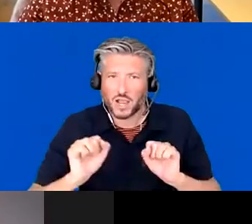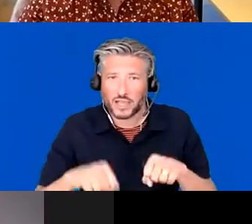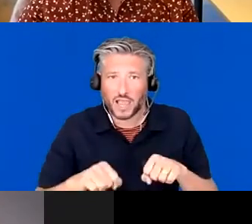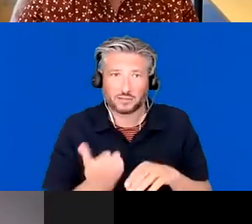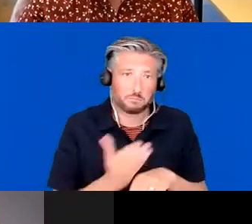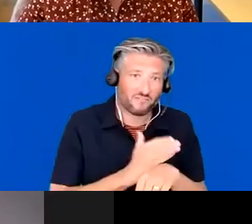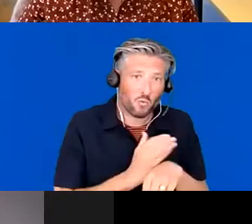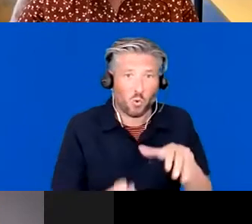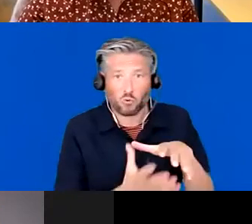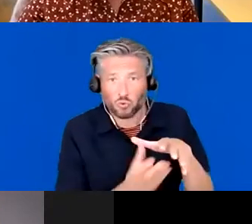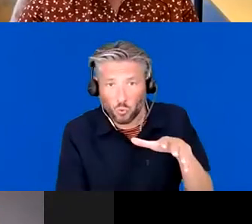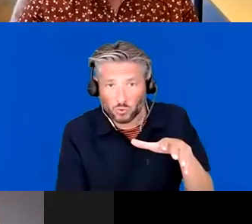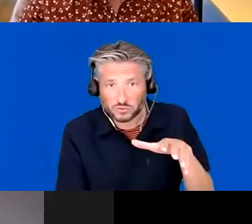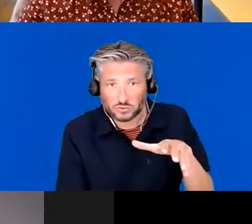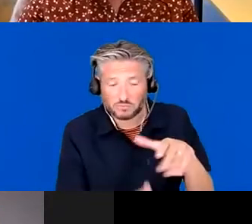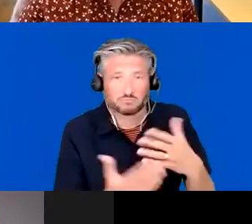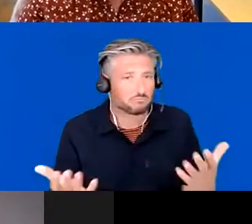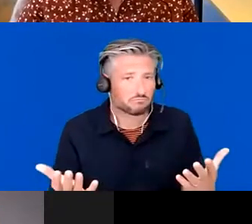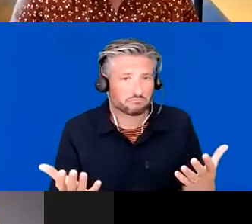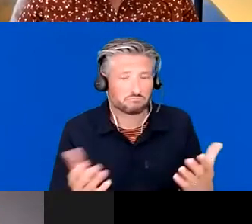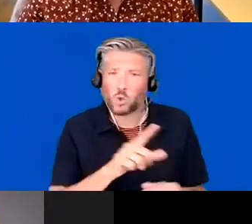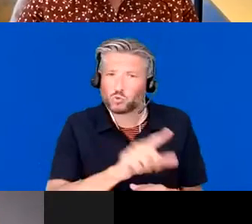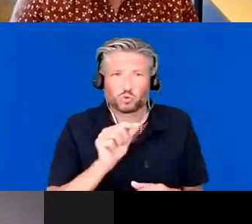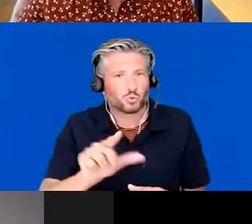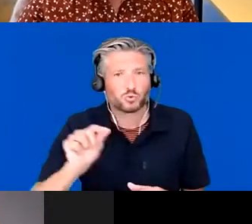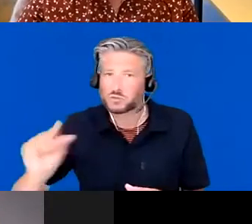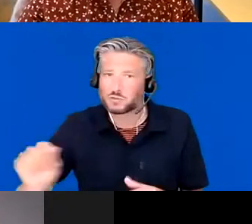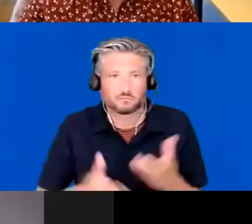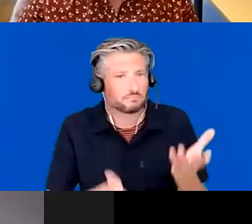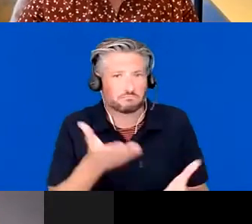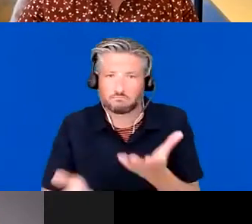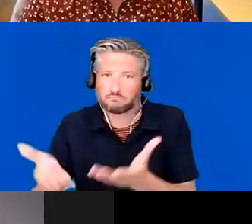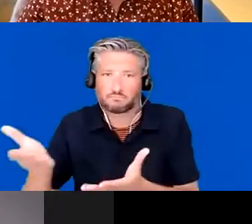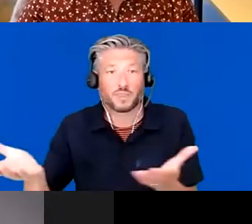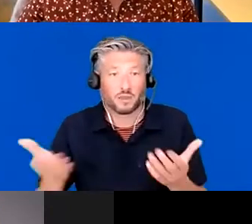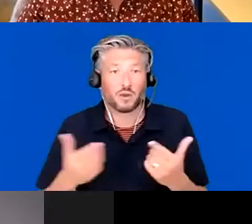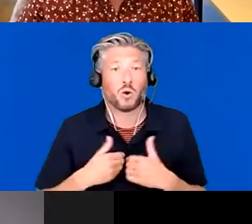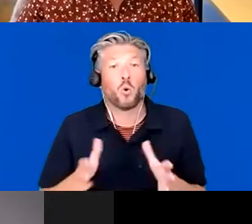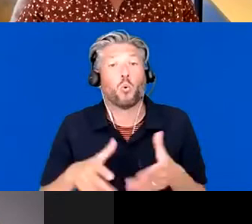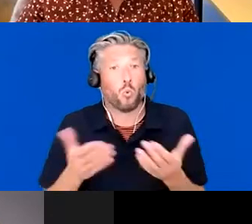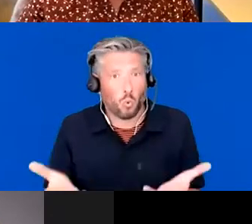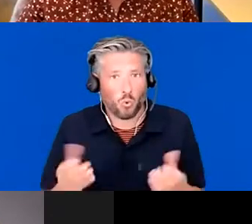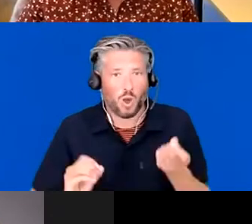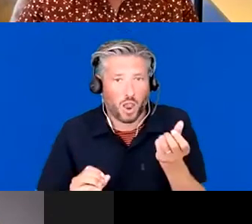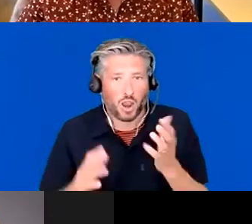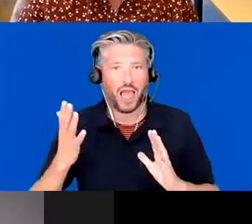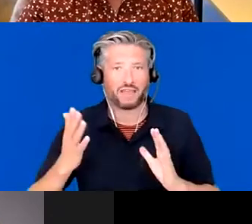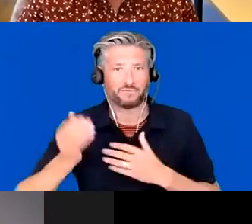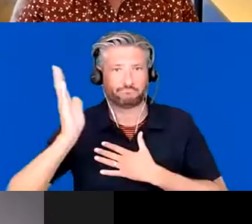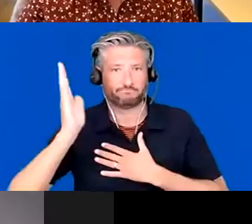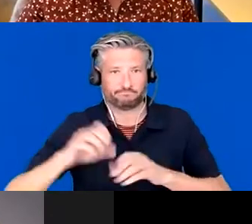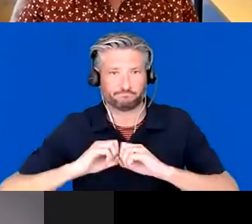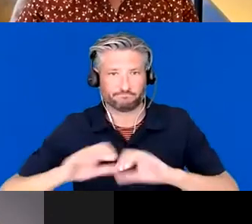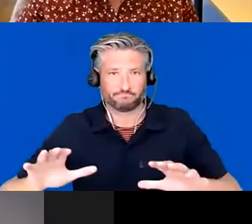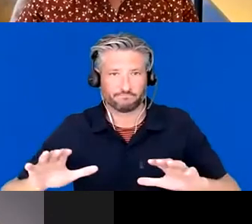live, but you can also do a pre-recorded talk, which then only about 5% or so of all participants chose